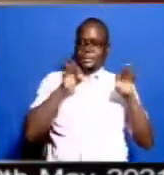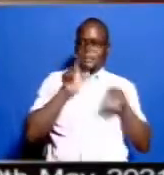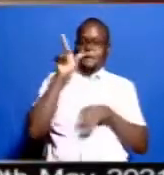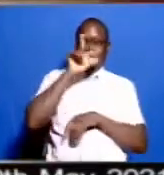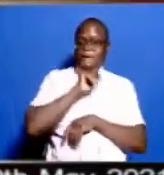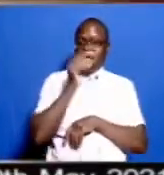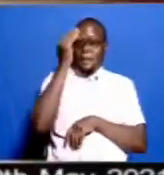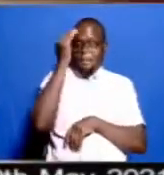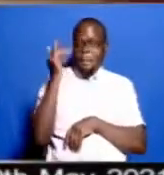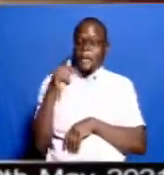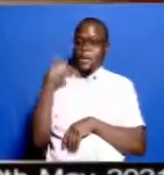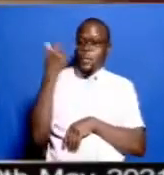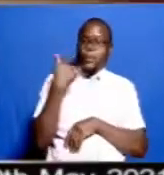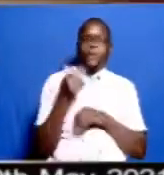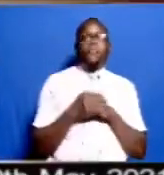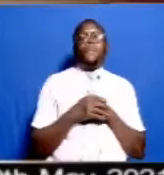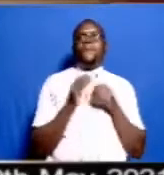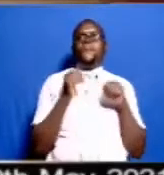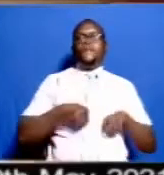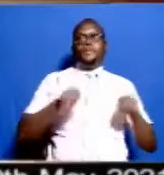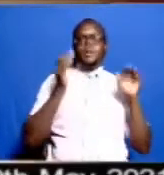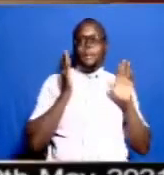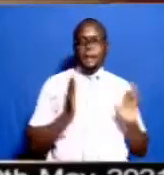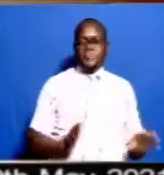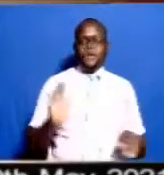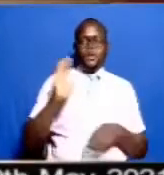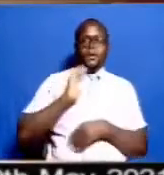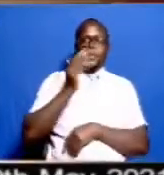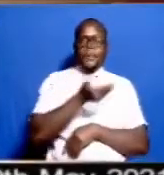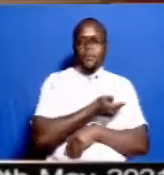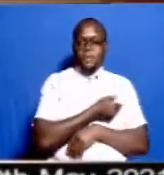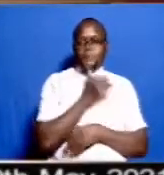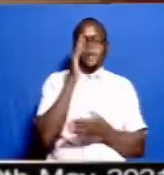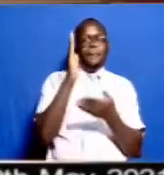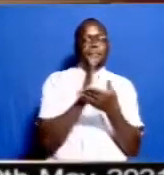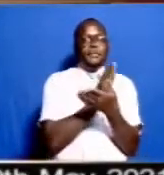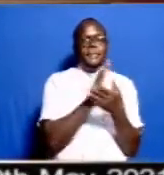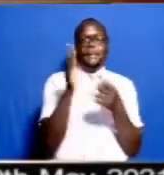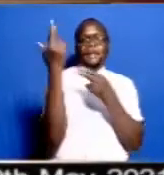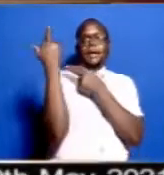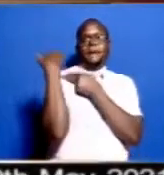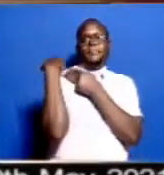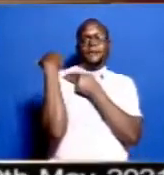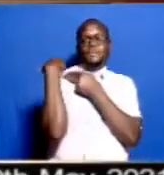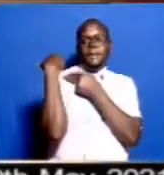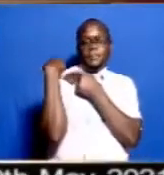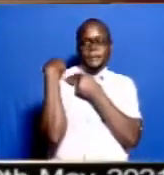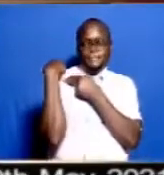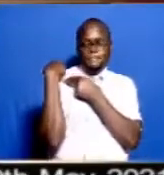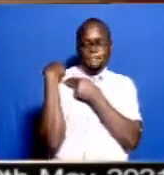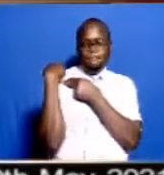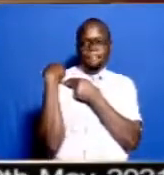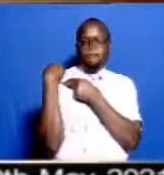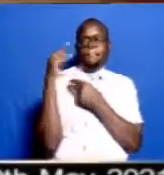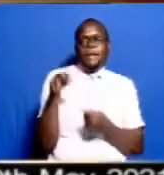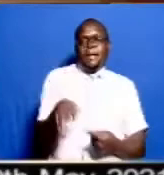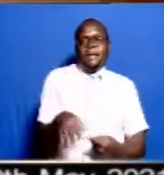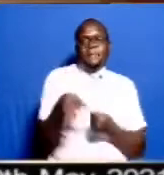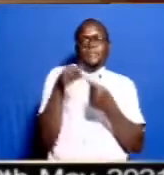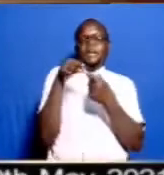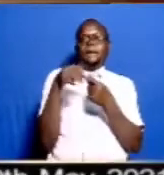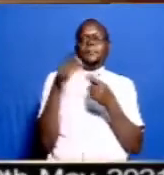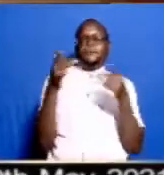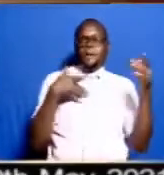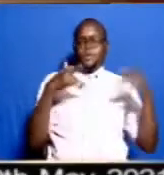by the chairperson of the Committee on Delegated Legislation, and especially as